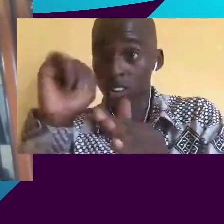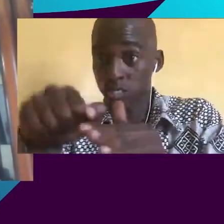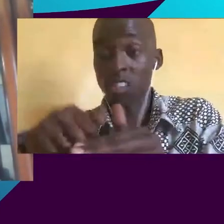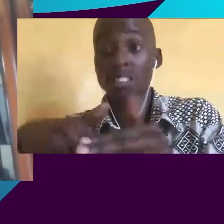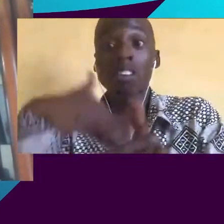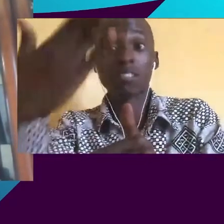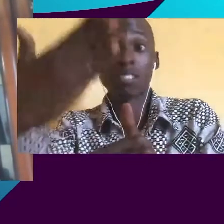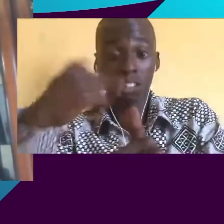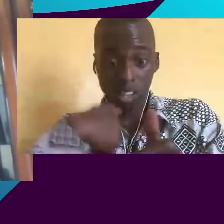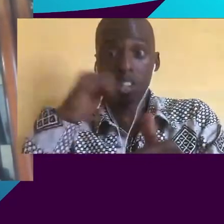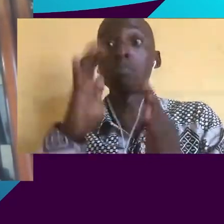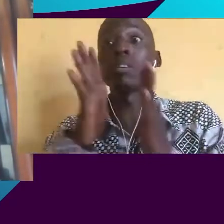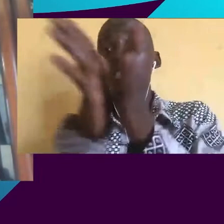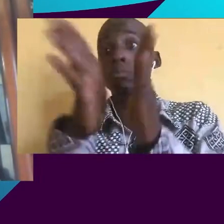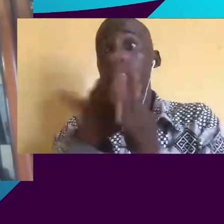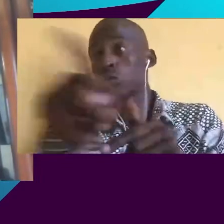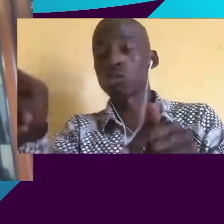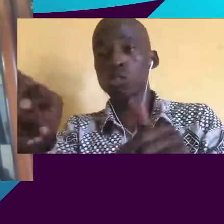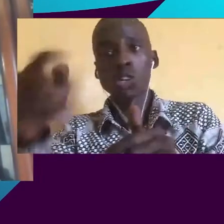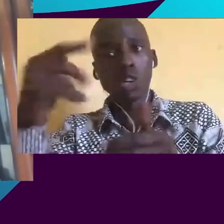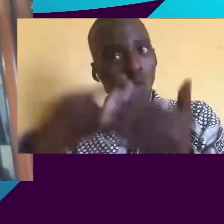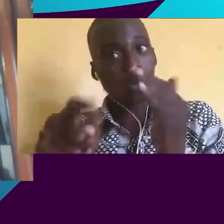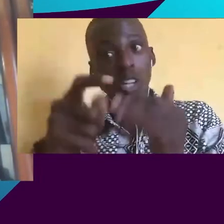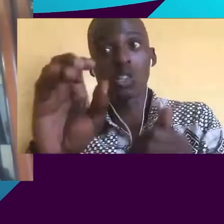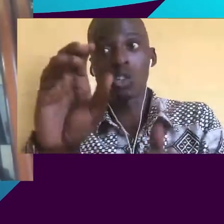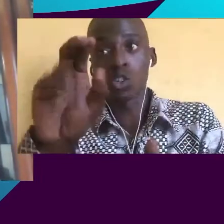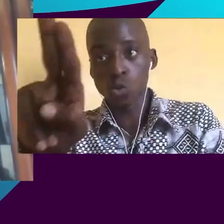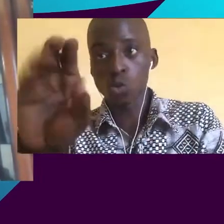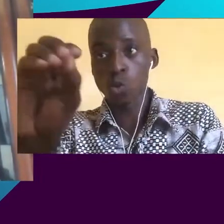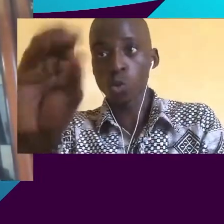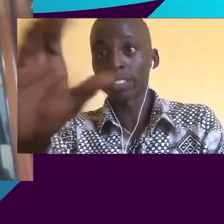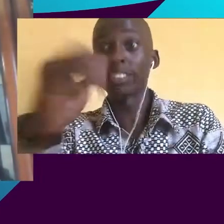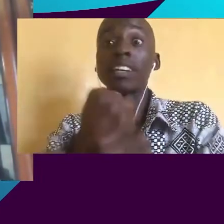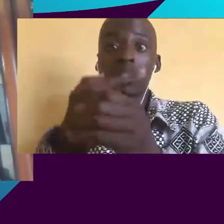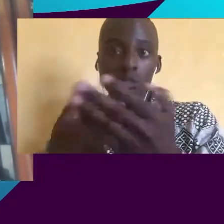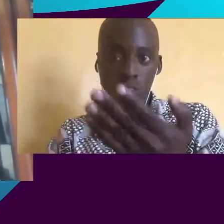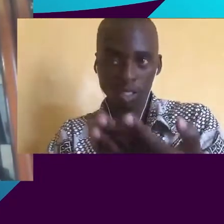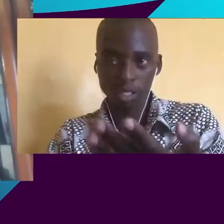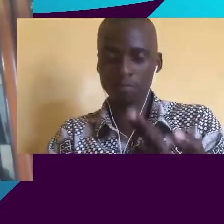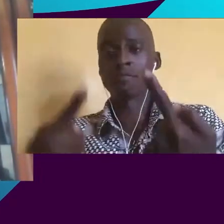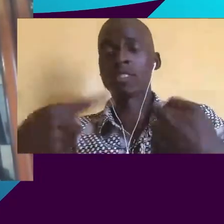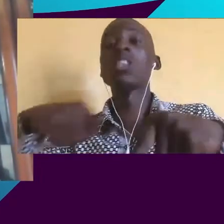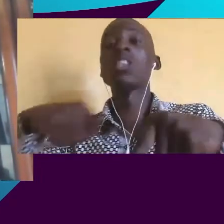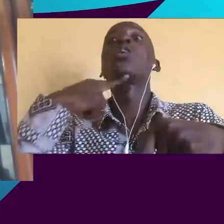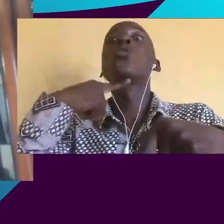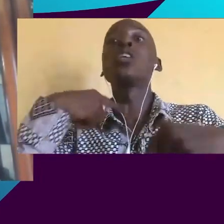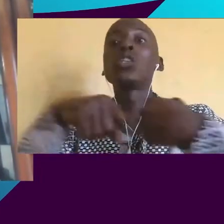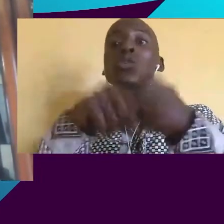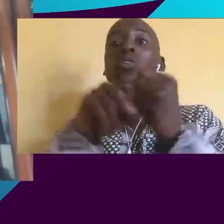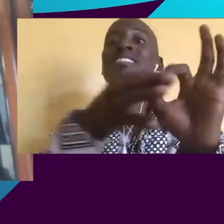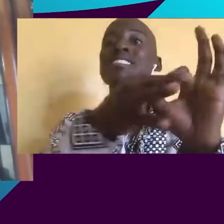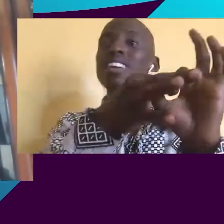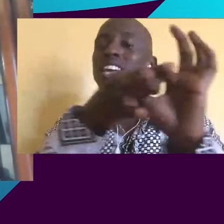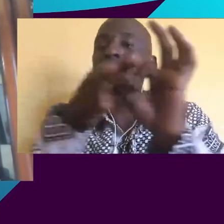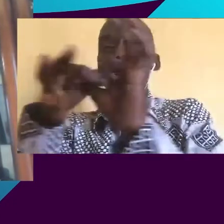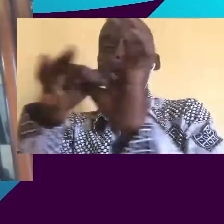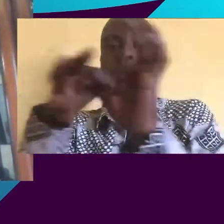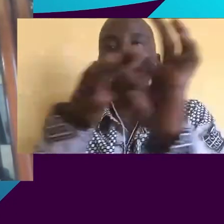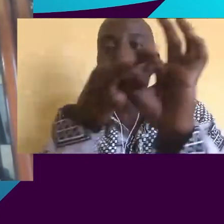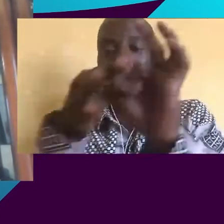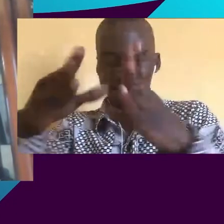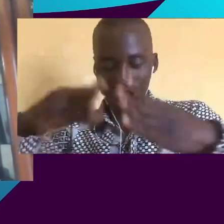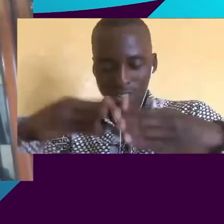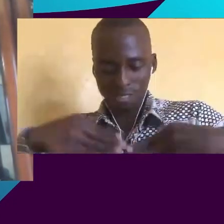you know what UOC has done. We need to create what I call a coordinated and connected approach to the